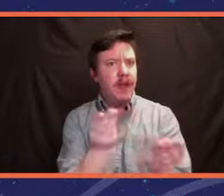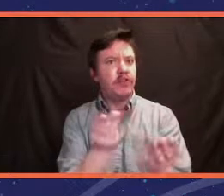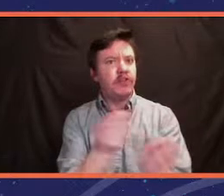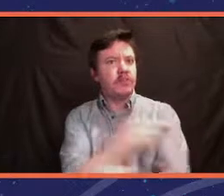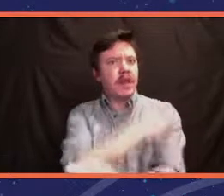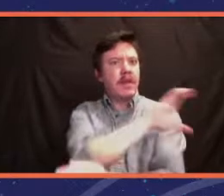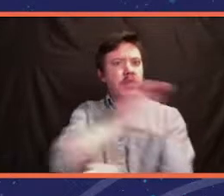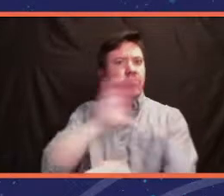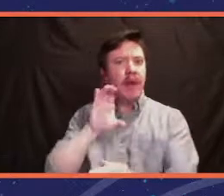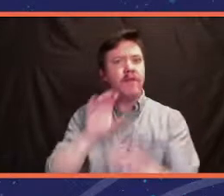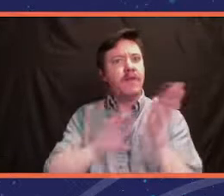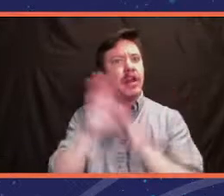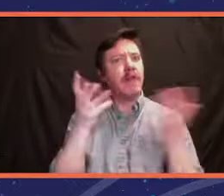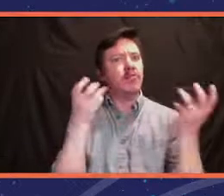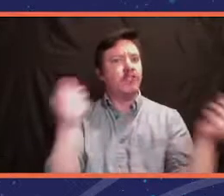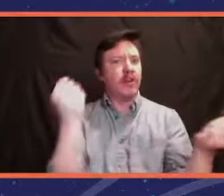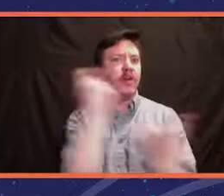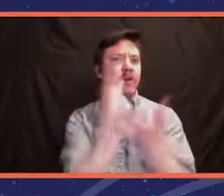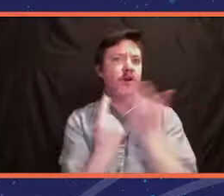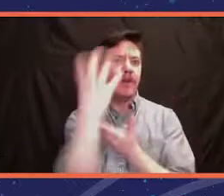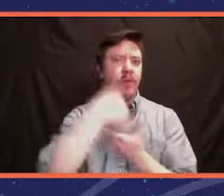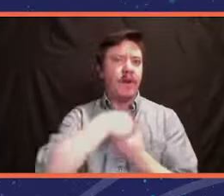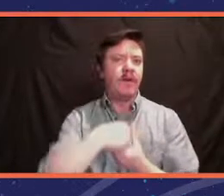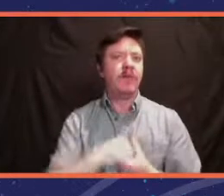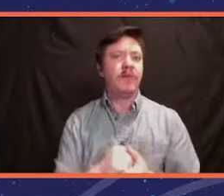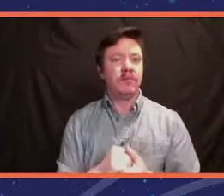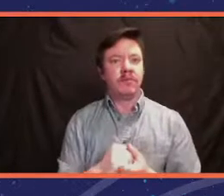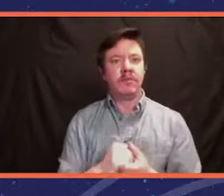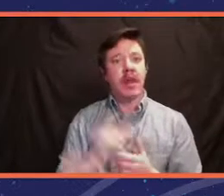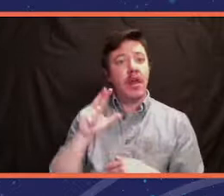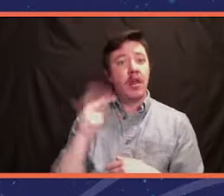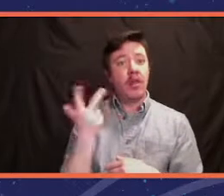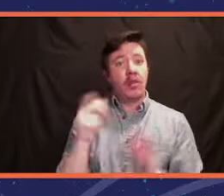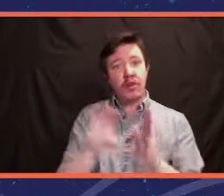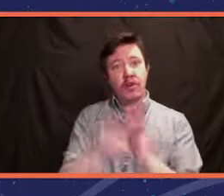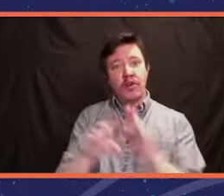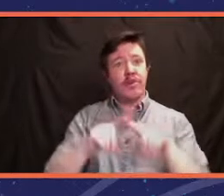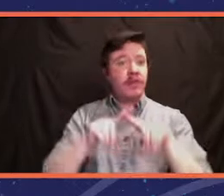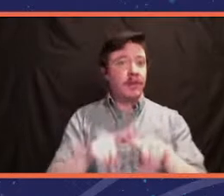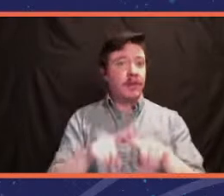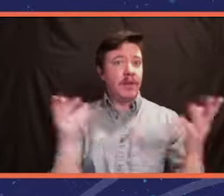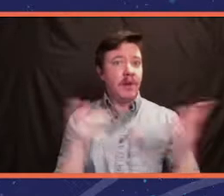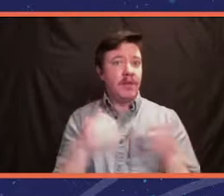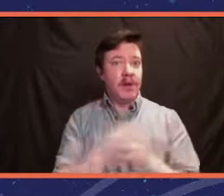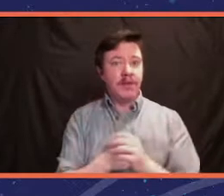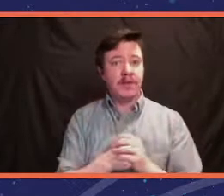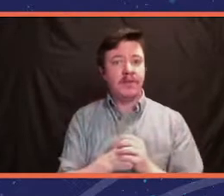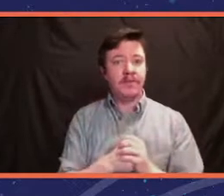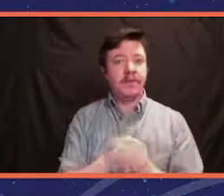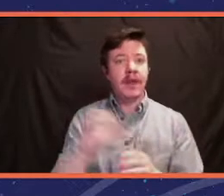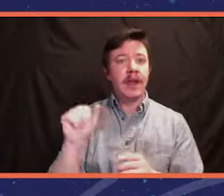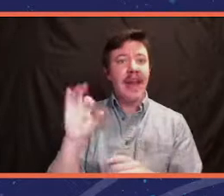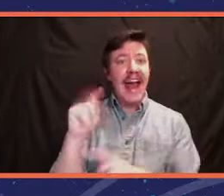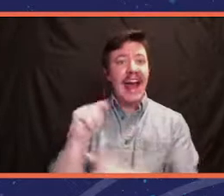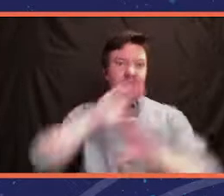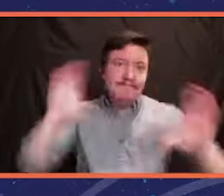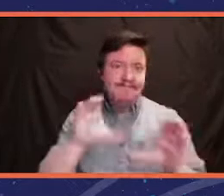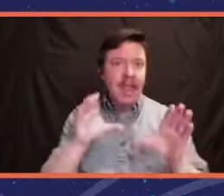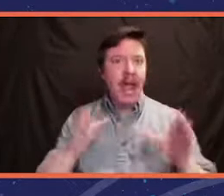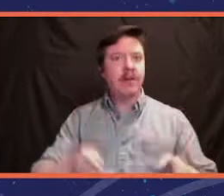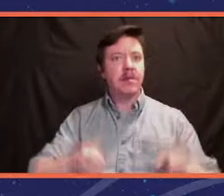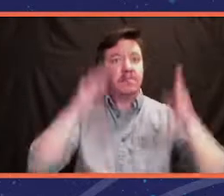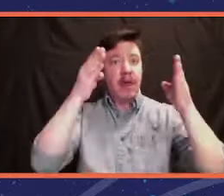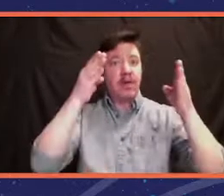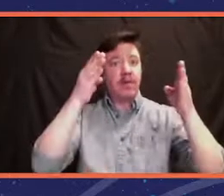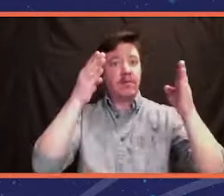for everyone involved. And the last image was based off of the ACT pillar. And I just wanted to show two